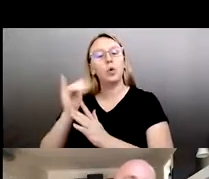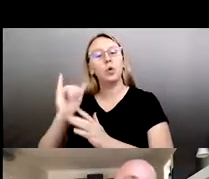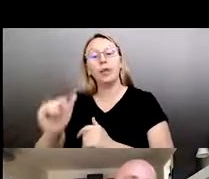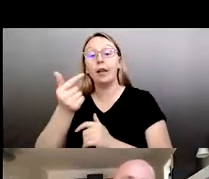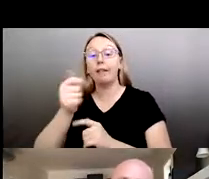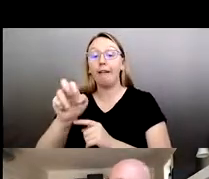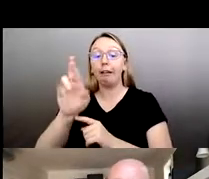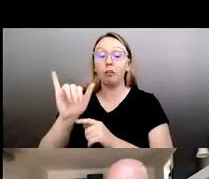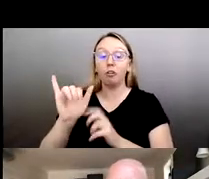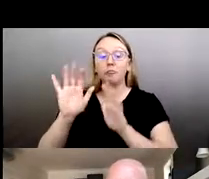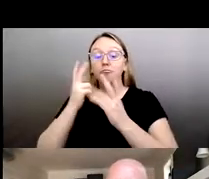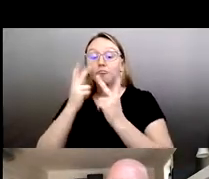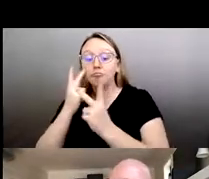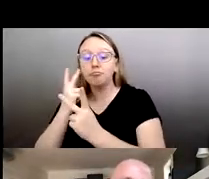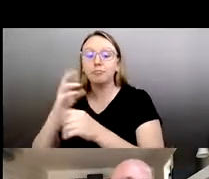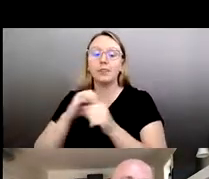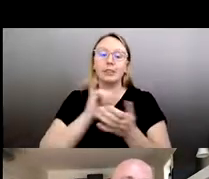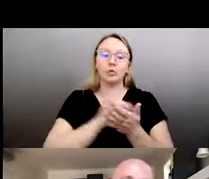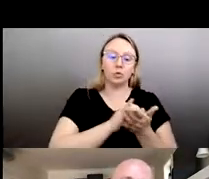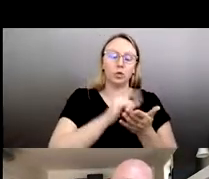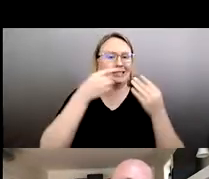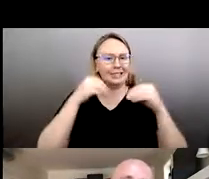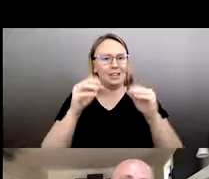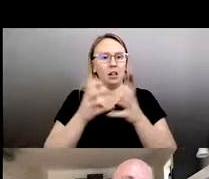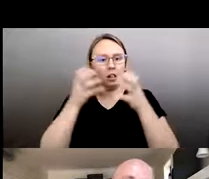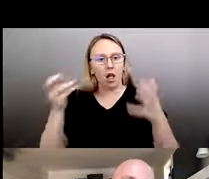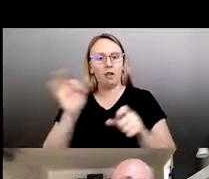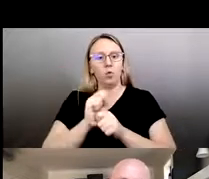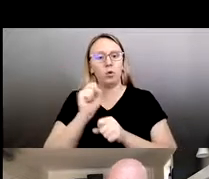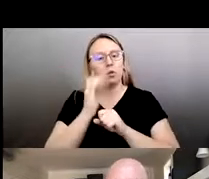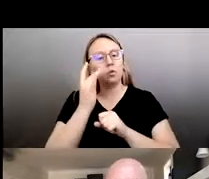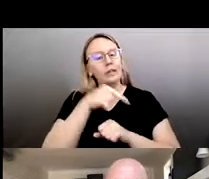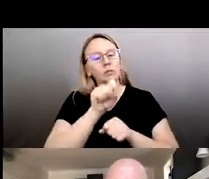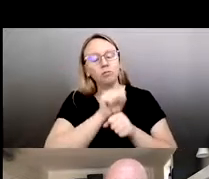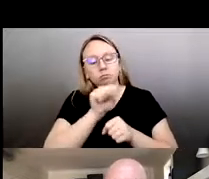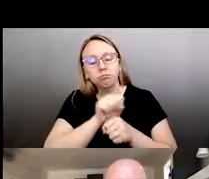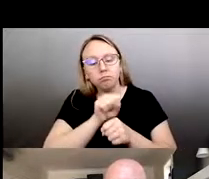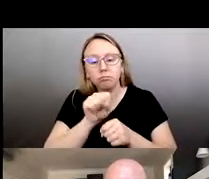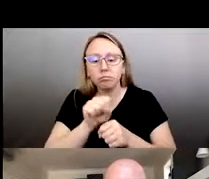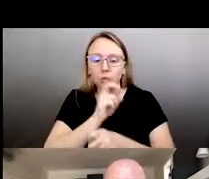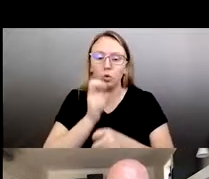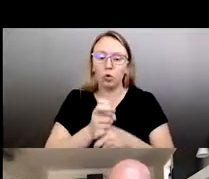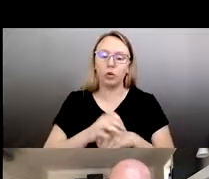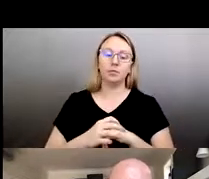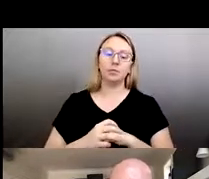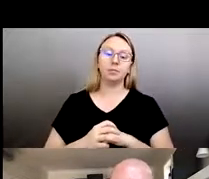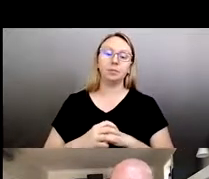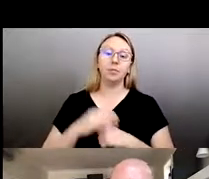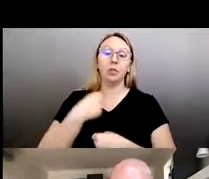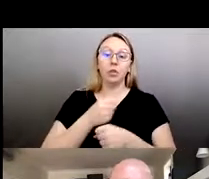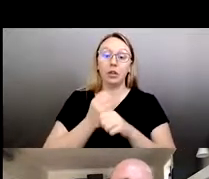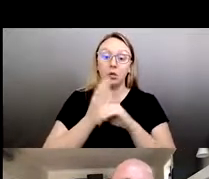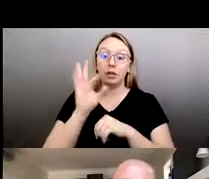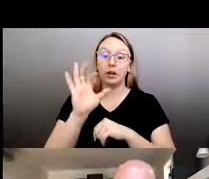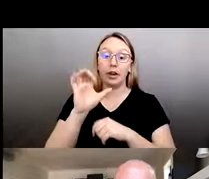York, he was able to sell a huge amount of work because he was an incredibly hardworking artist. He created over 900 major works of art throughout